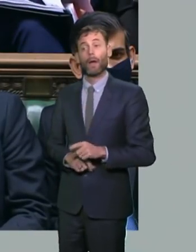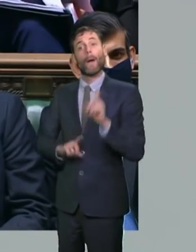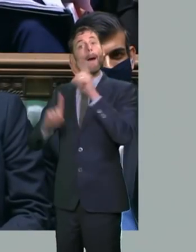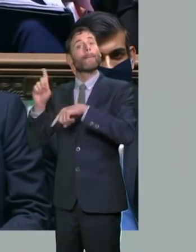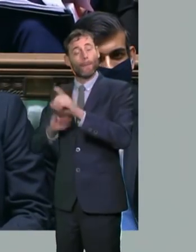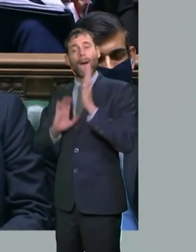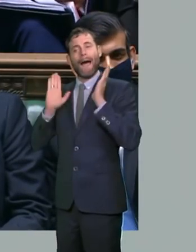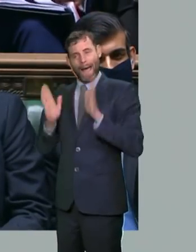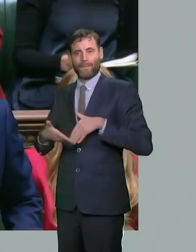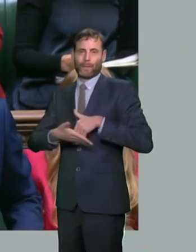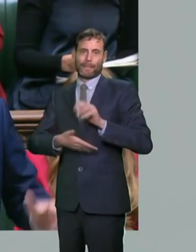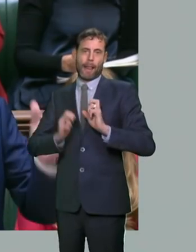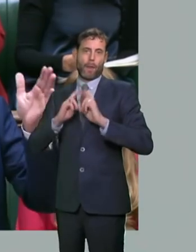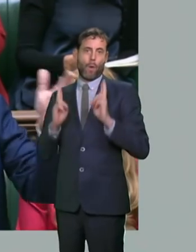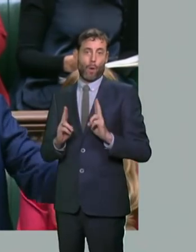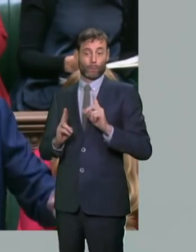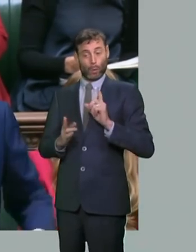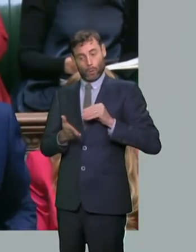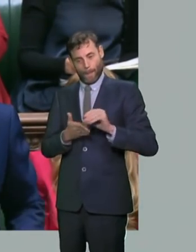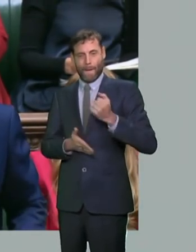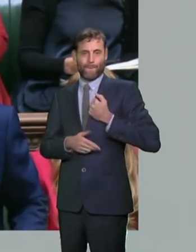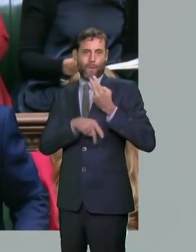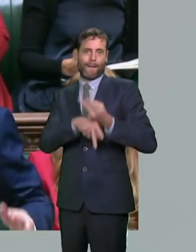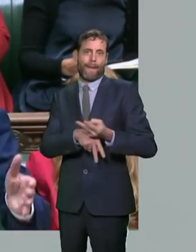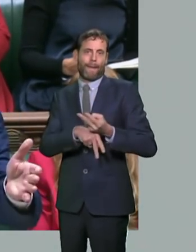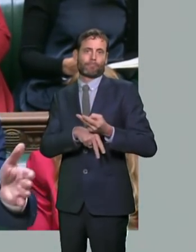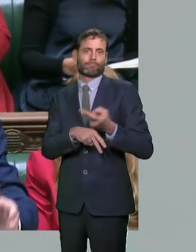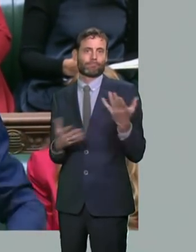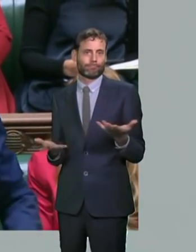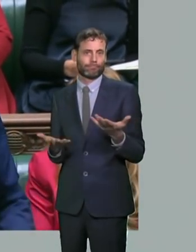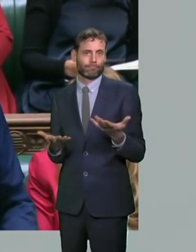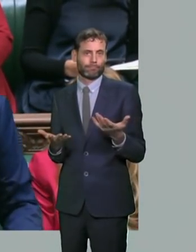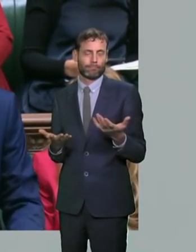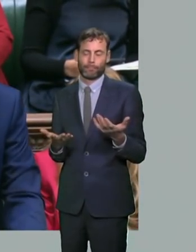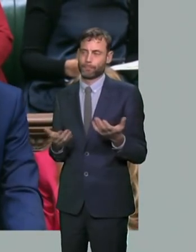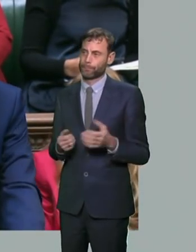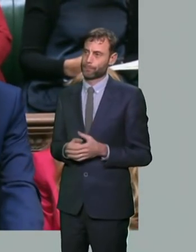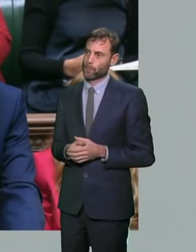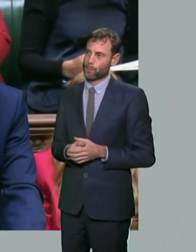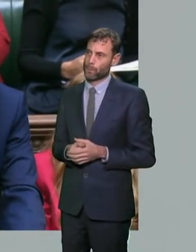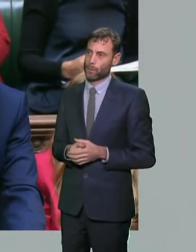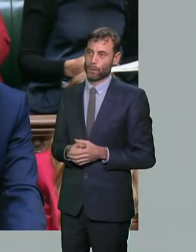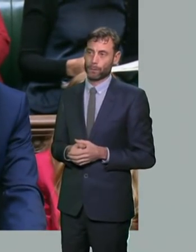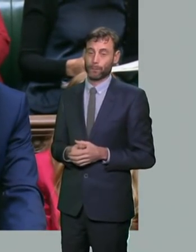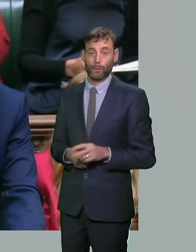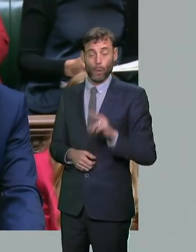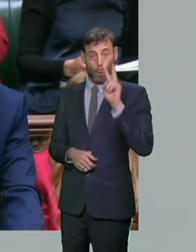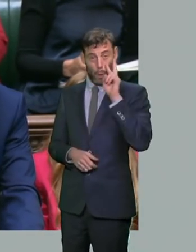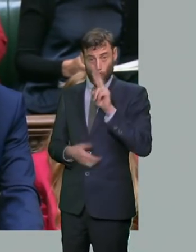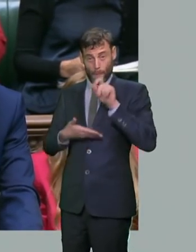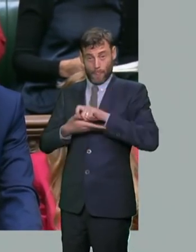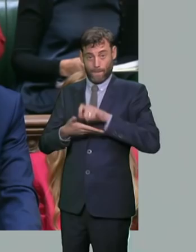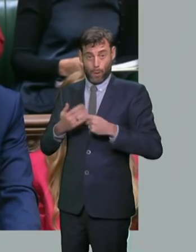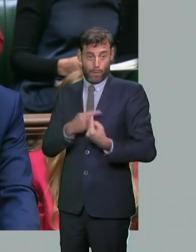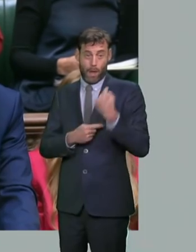to sell their homes to pay for care. That accounts... Why did they... Look at the vote the other day to see the